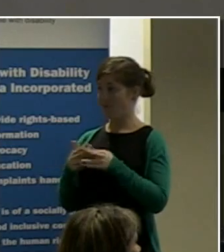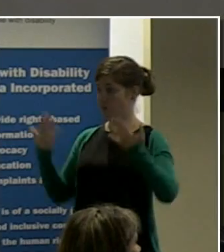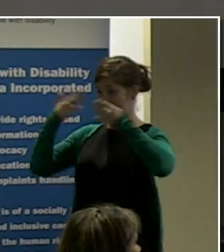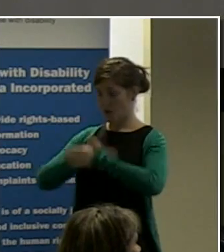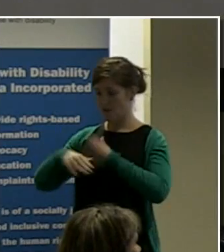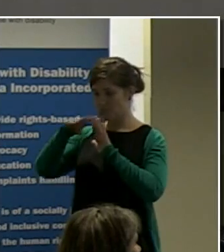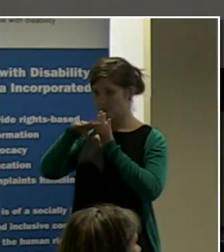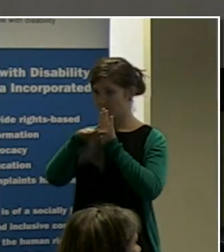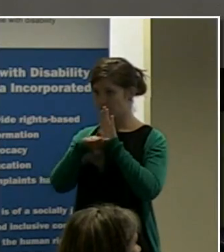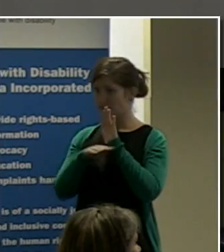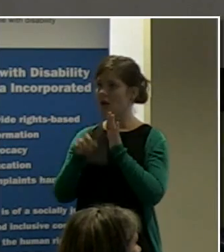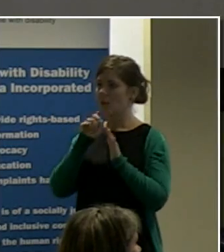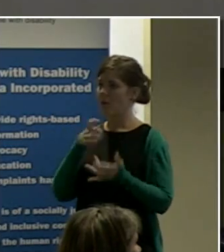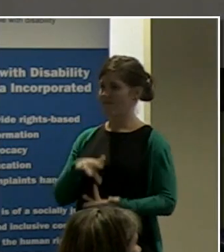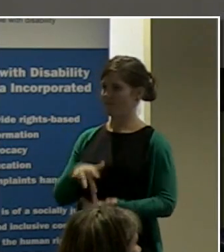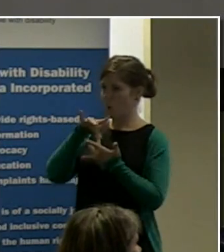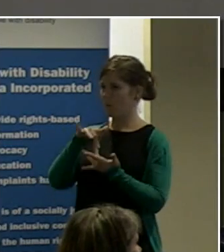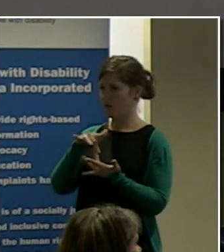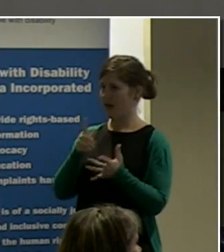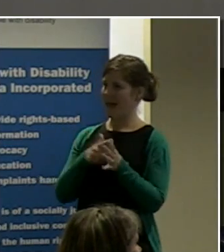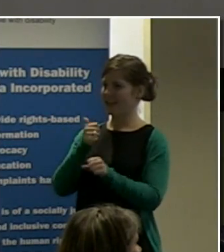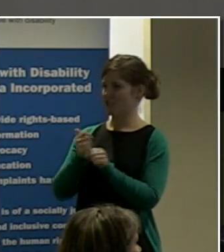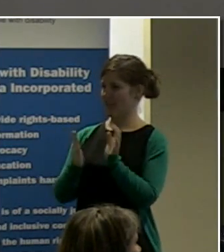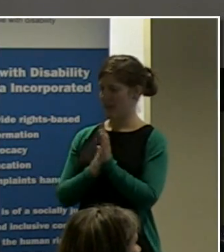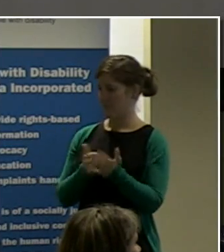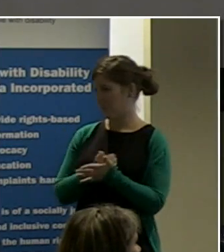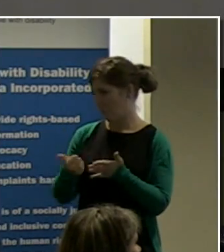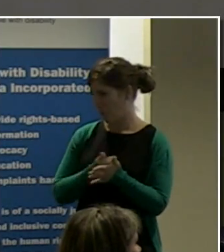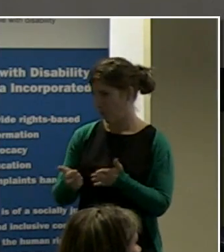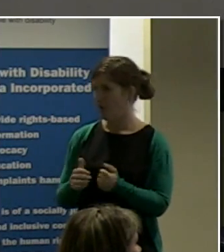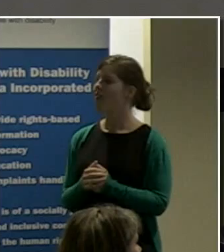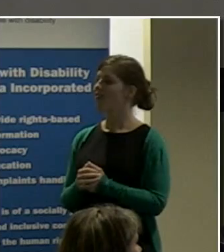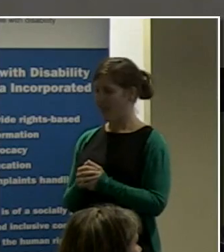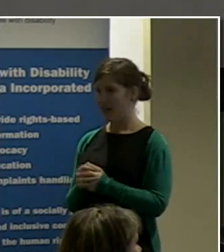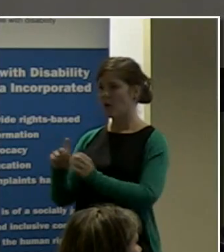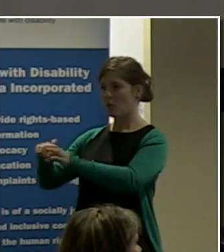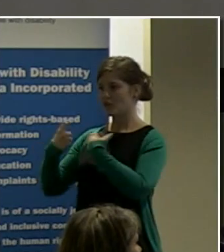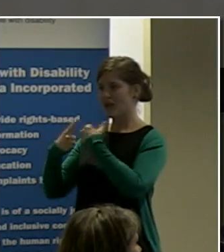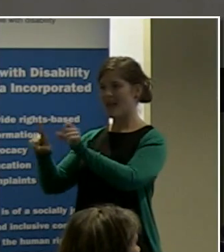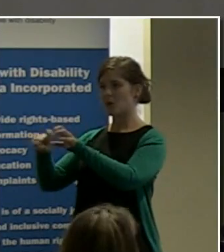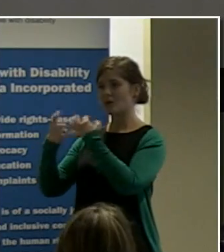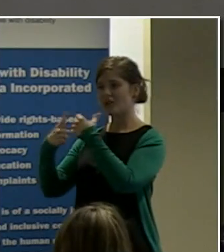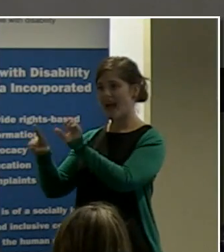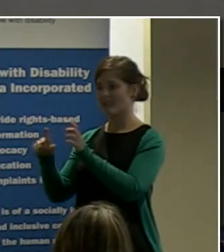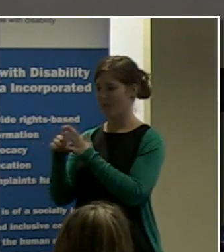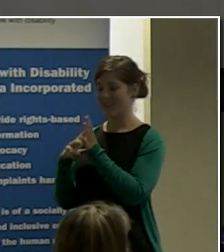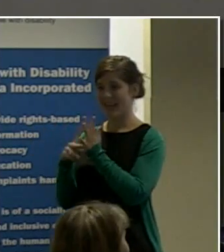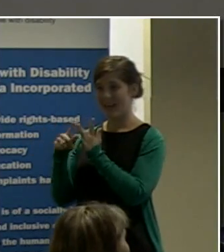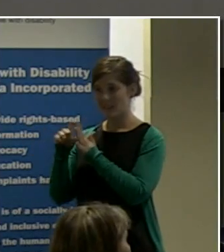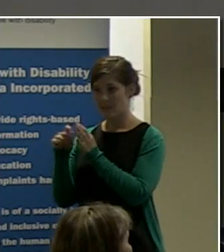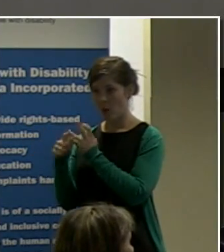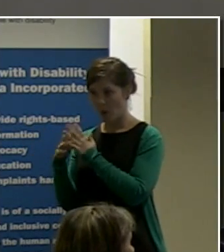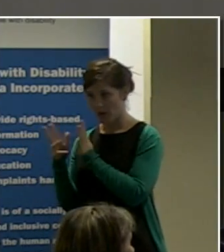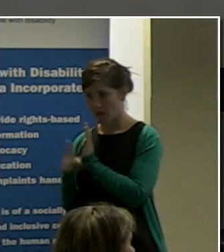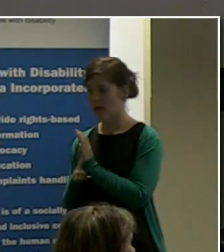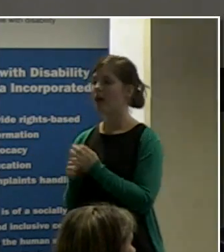include the formal parts of the meeting as usual, followed by a question and answer session with David. Then we'd like to invite you